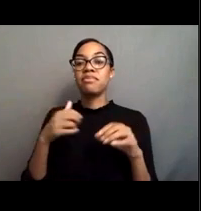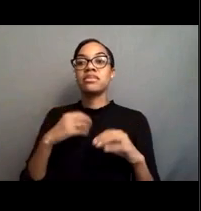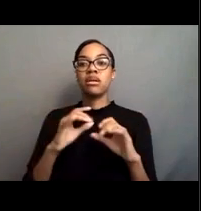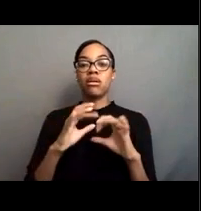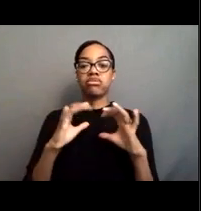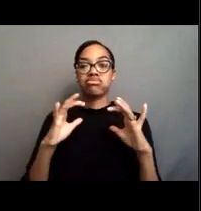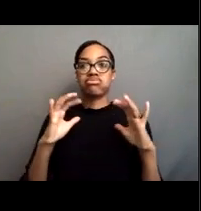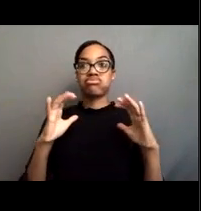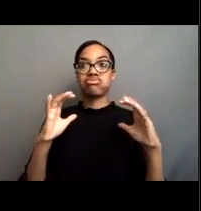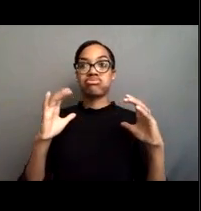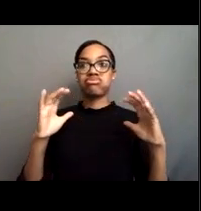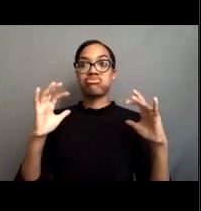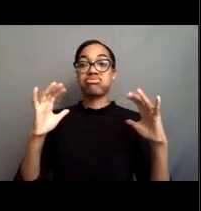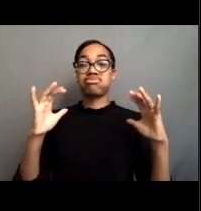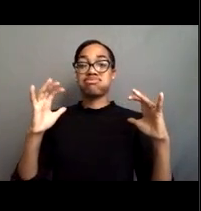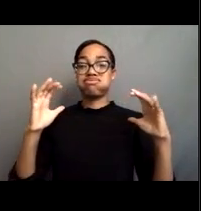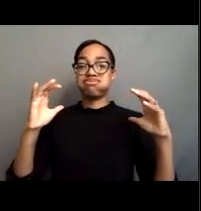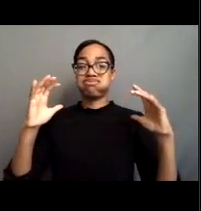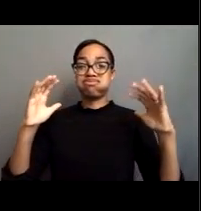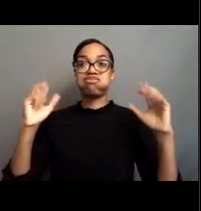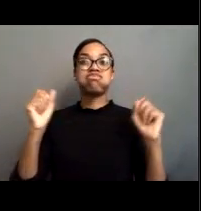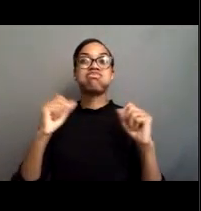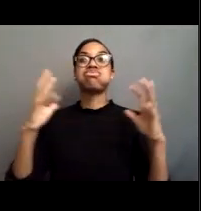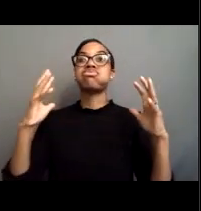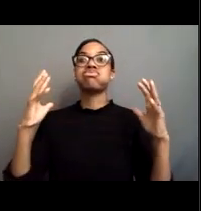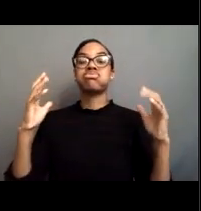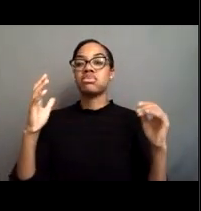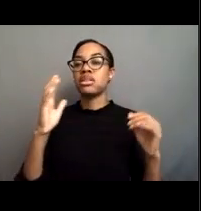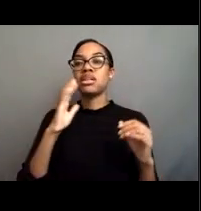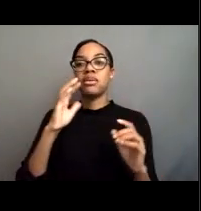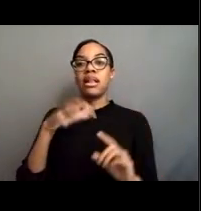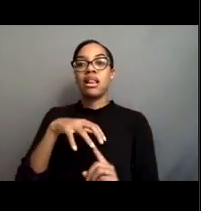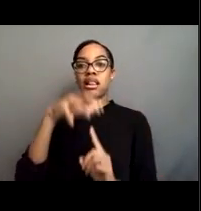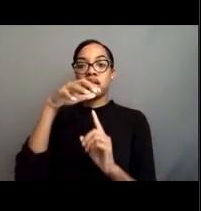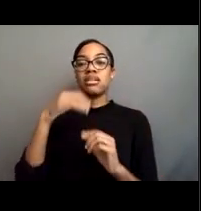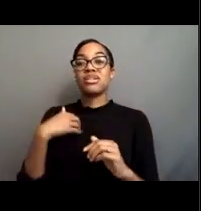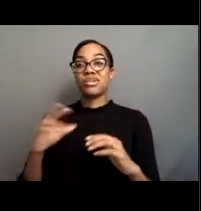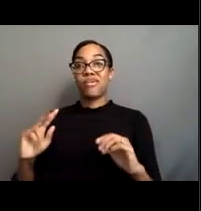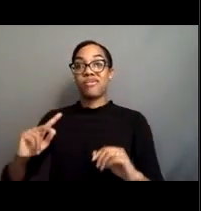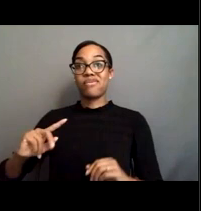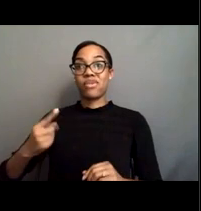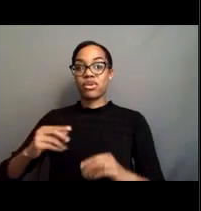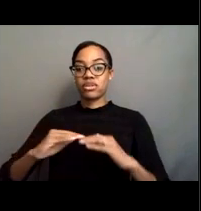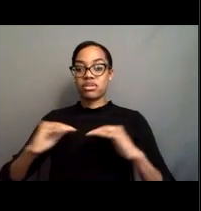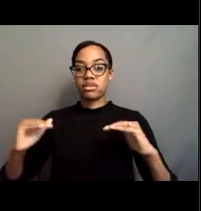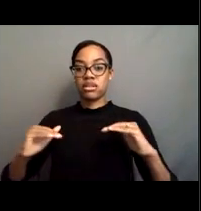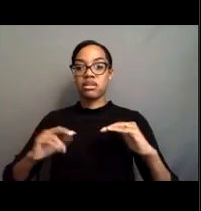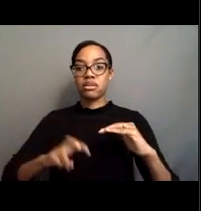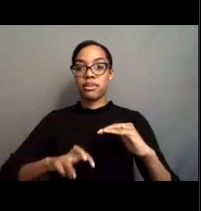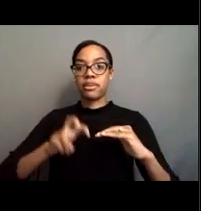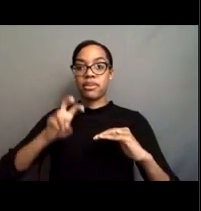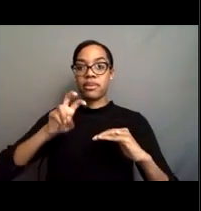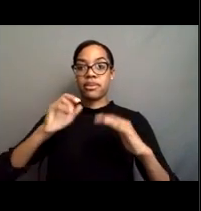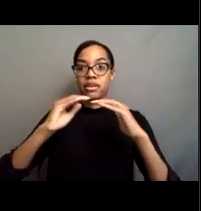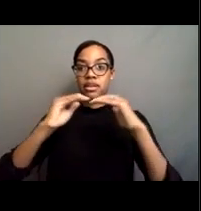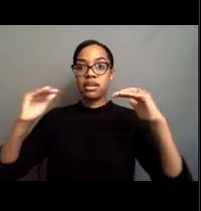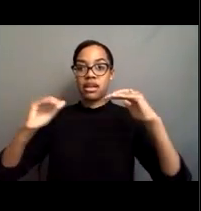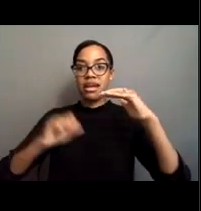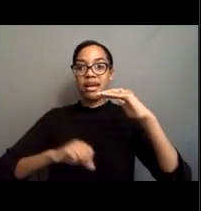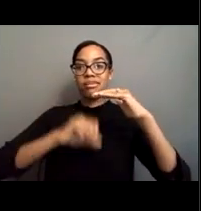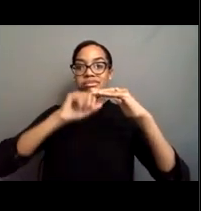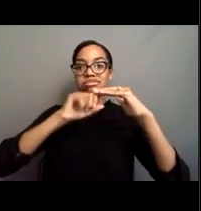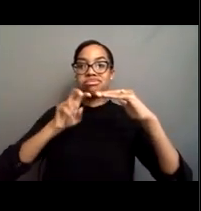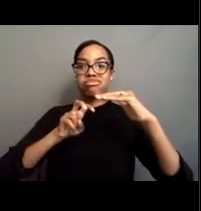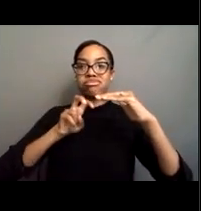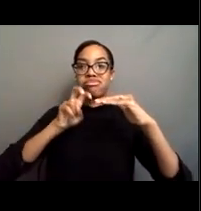doesn't quite make it to space, but it gets up pretty high, just below the mesosphere. The mesosphere is the next layer up in the atmosphere,